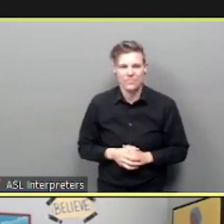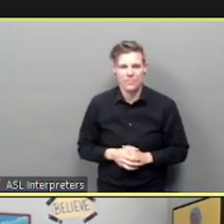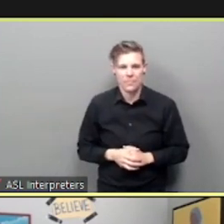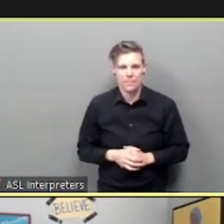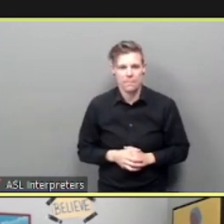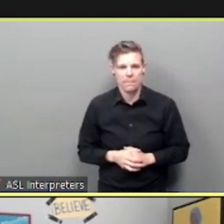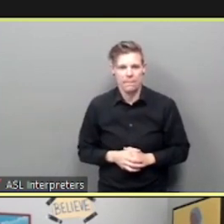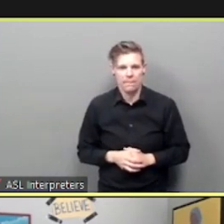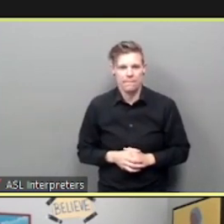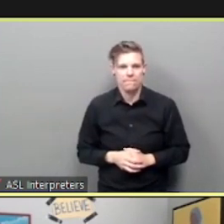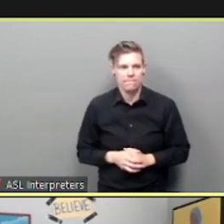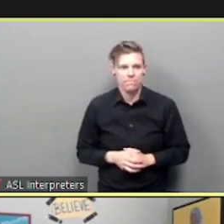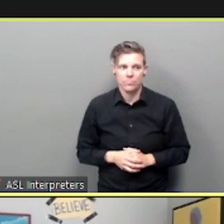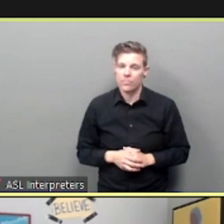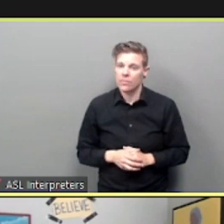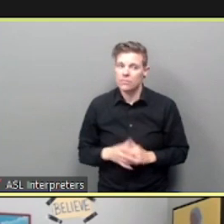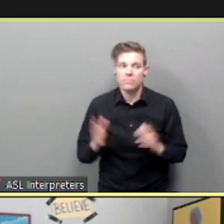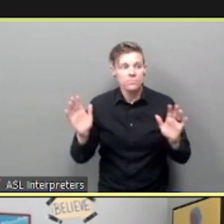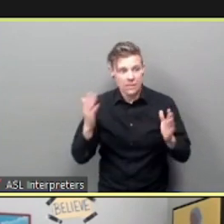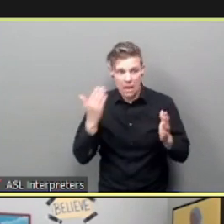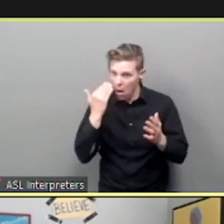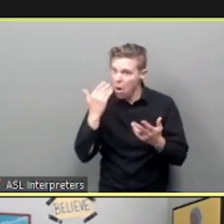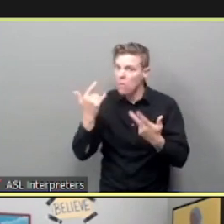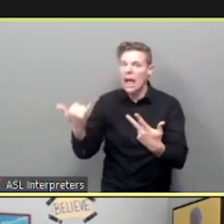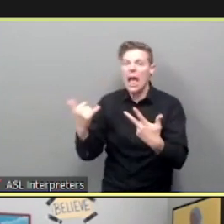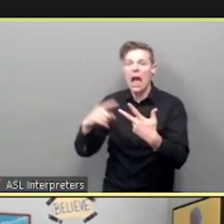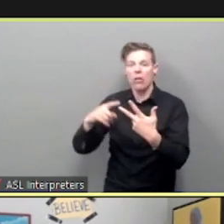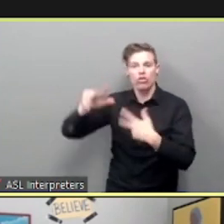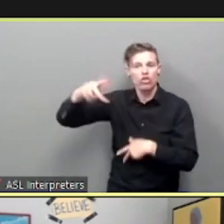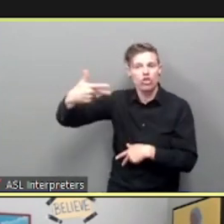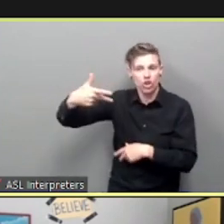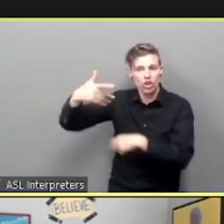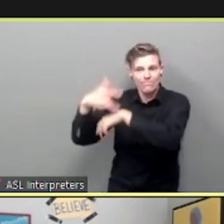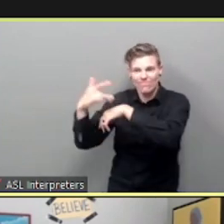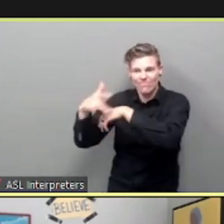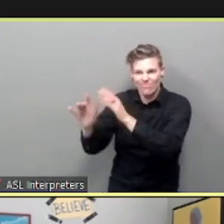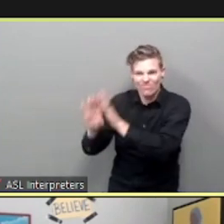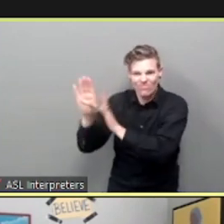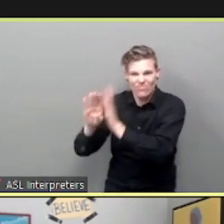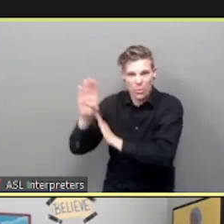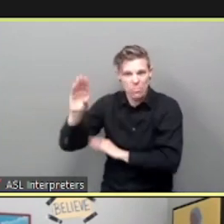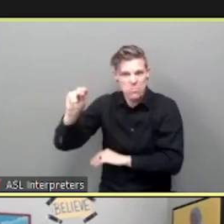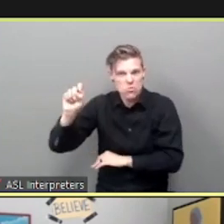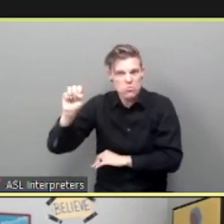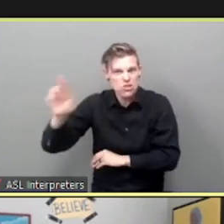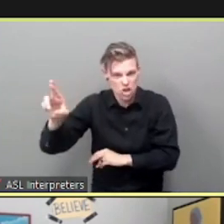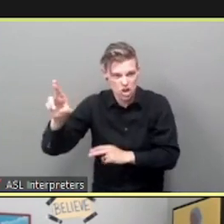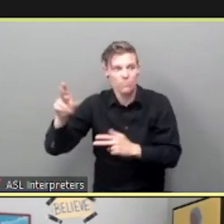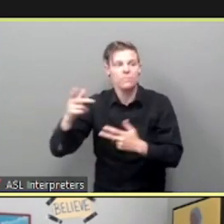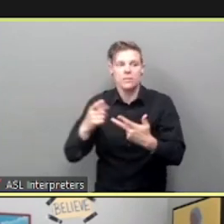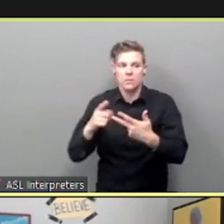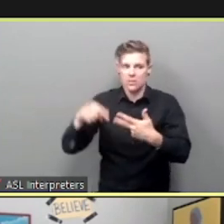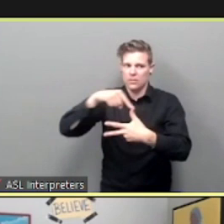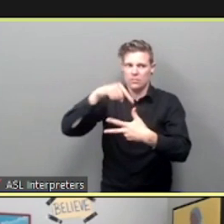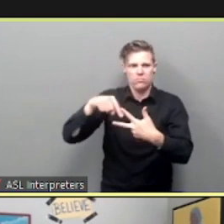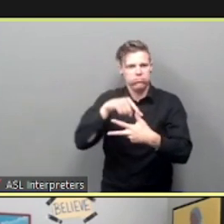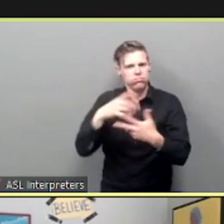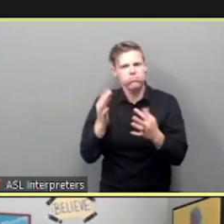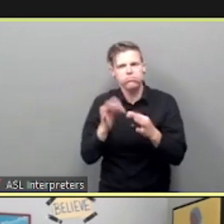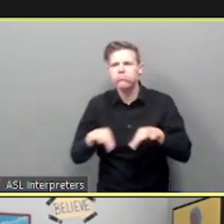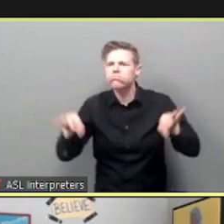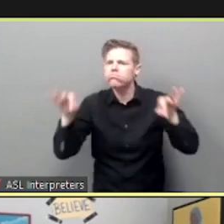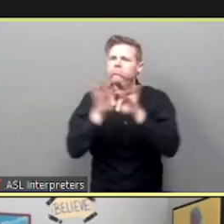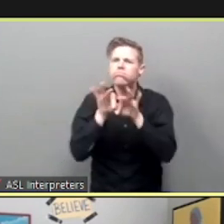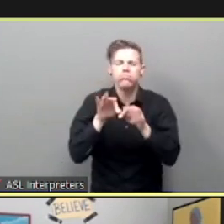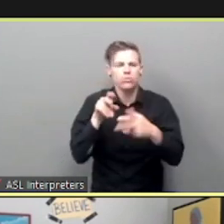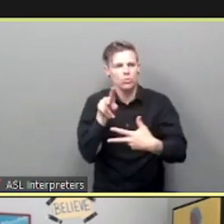Once again, even though the booster doses are important for boosting your immunity, it's really, really important that those of